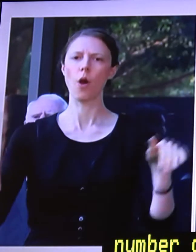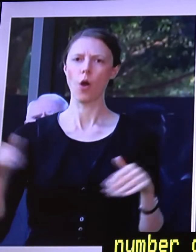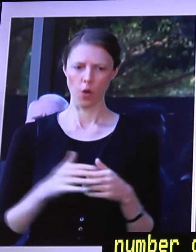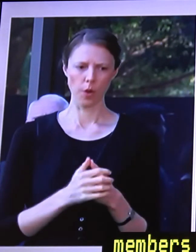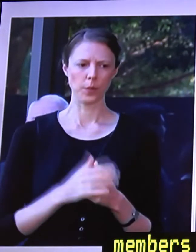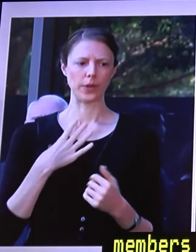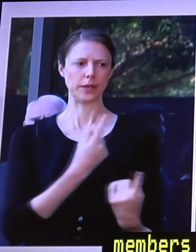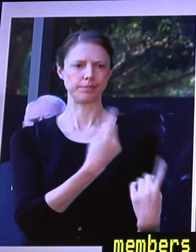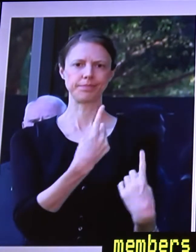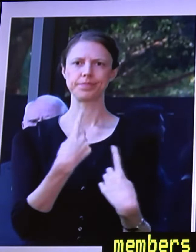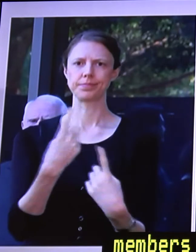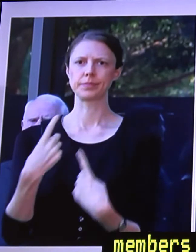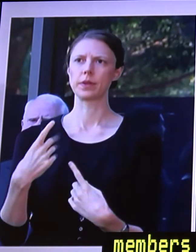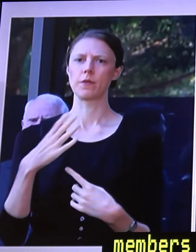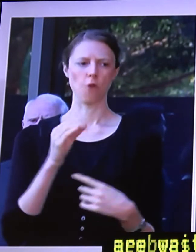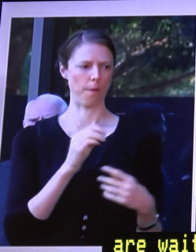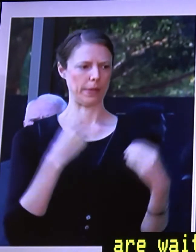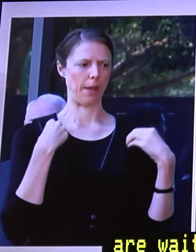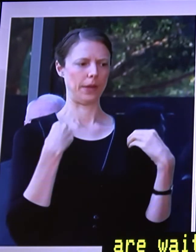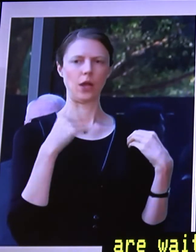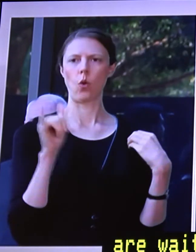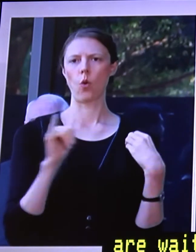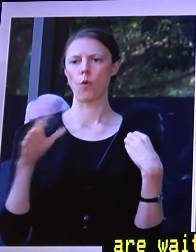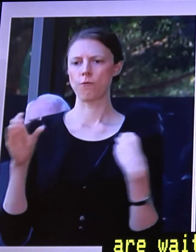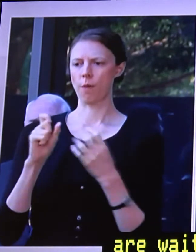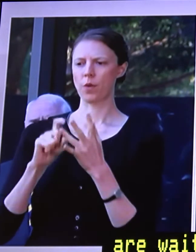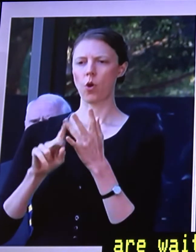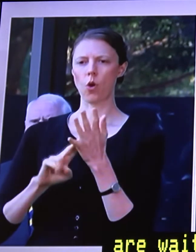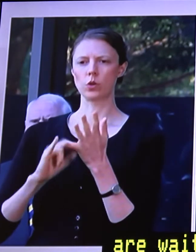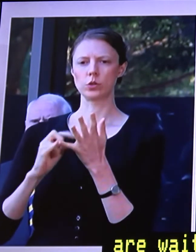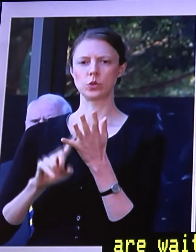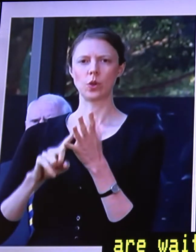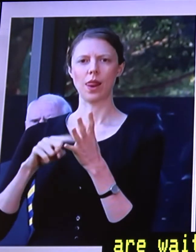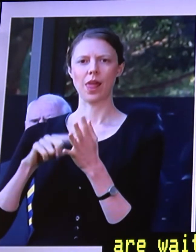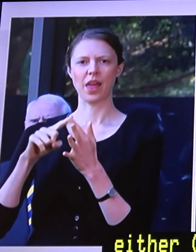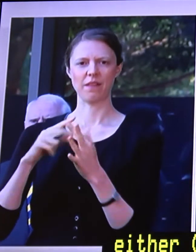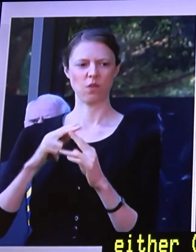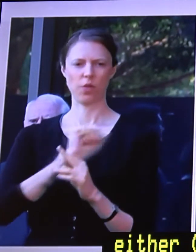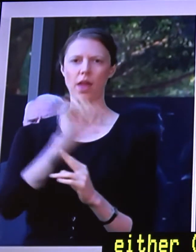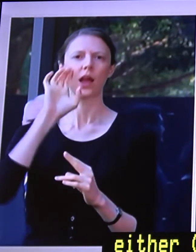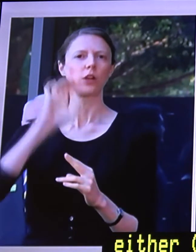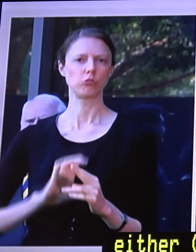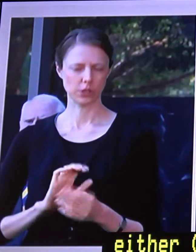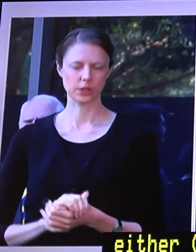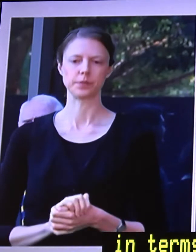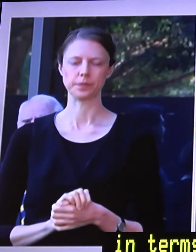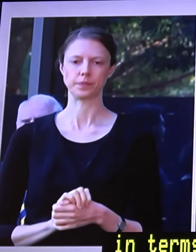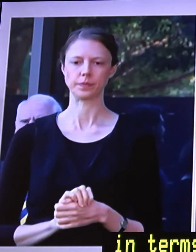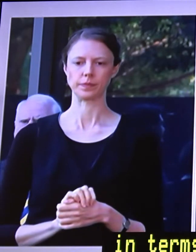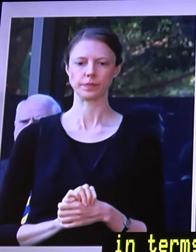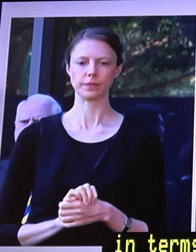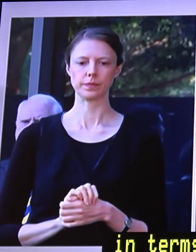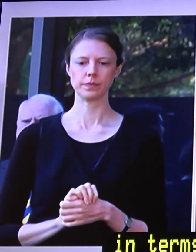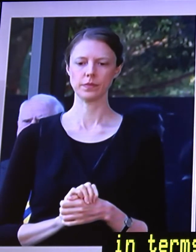other consulates in terms of absolutely fixed travel arrangements for those individuals. There's around 40